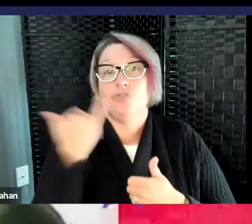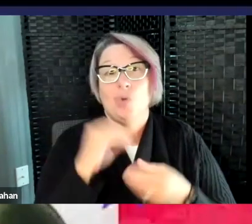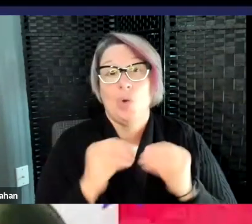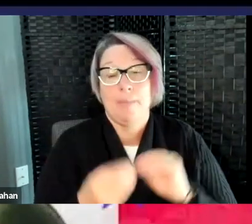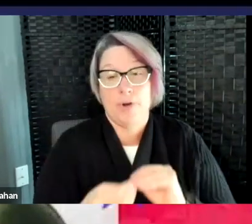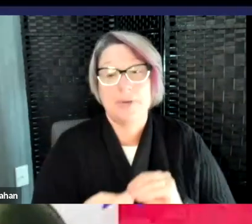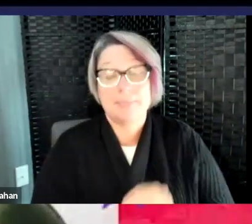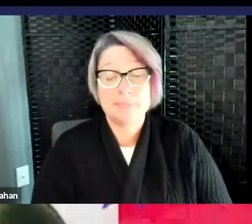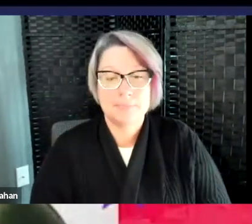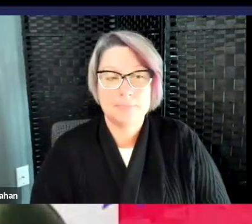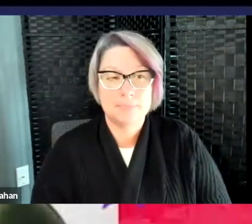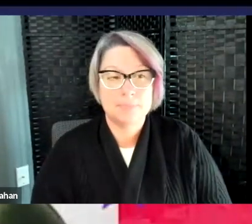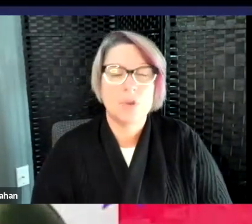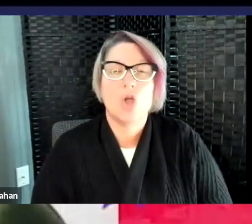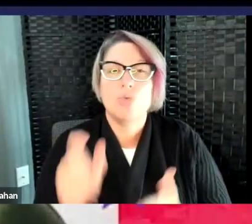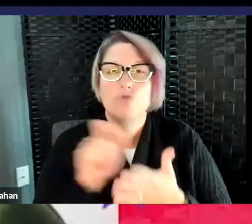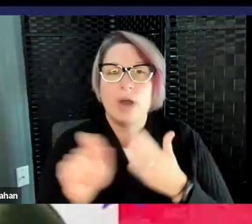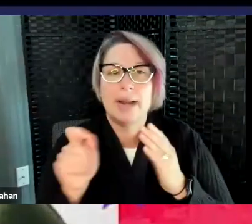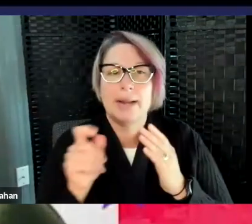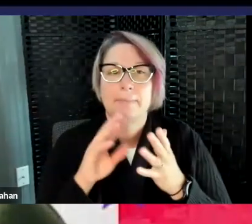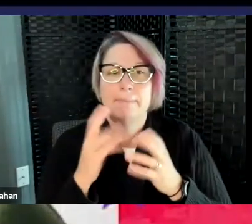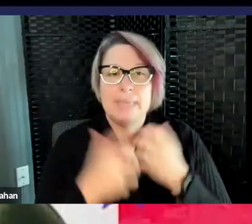all right, you guys are on it. What about writing mean words?